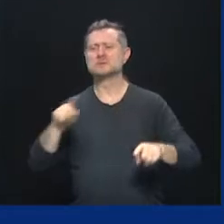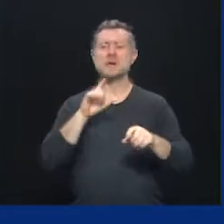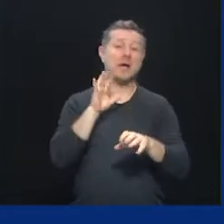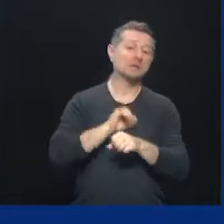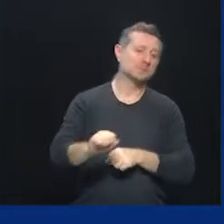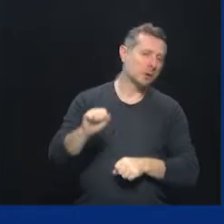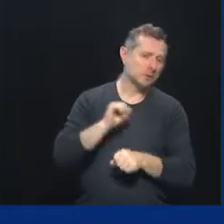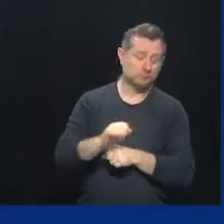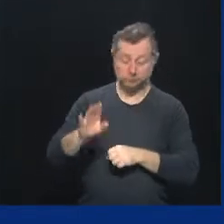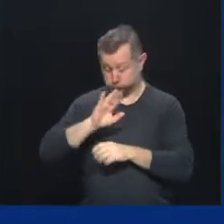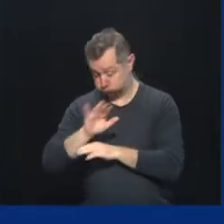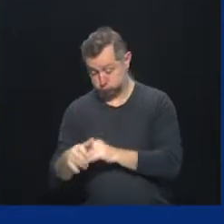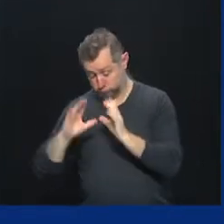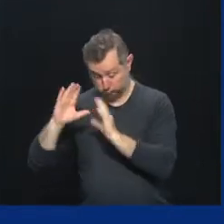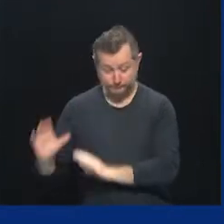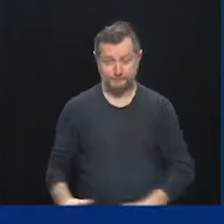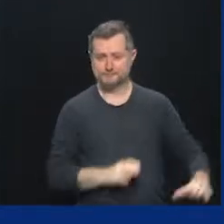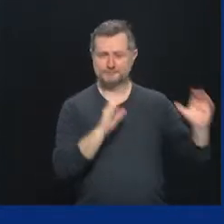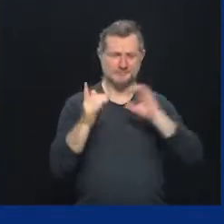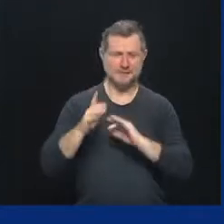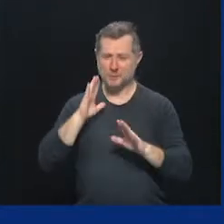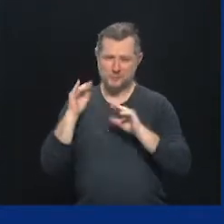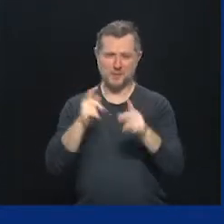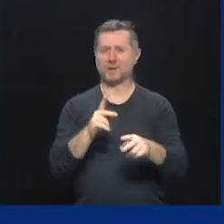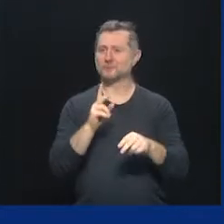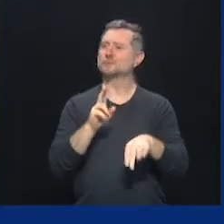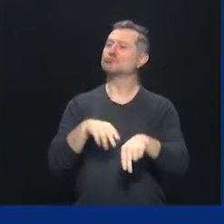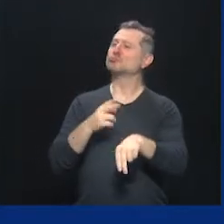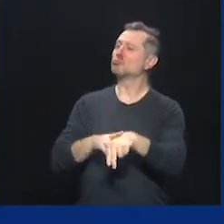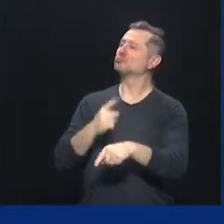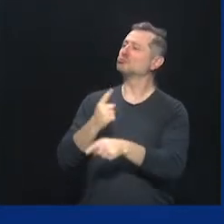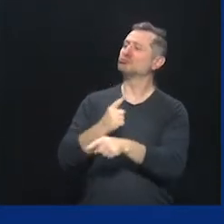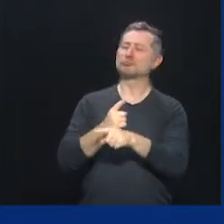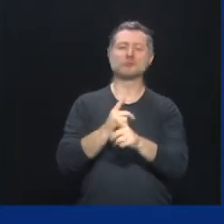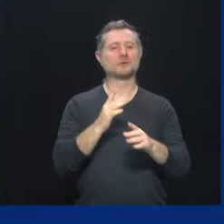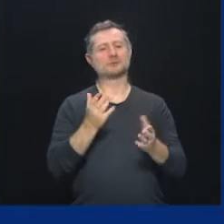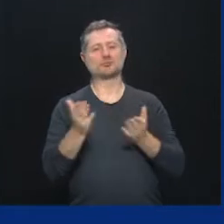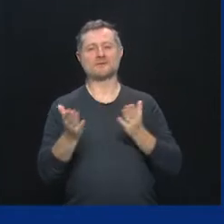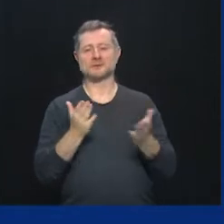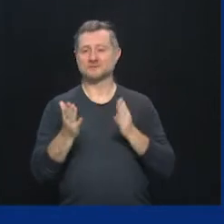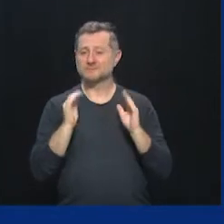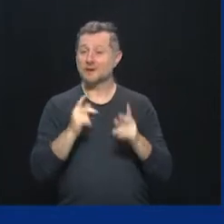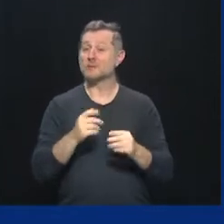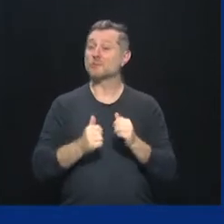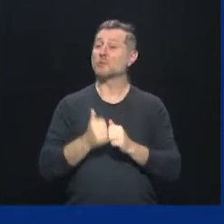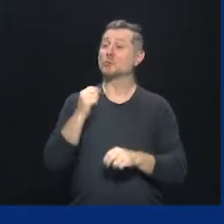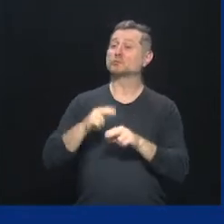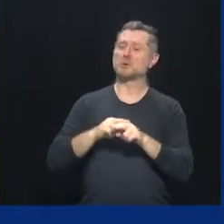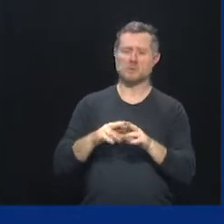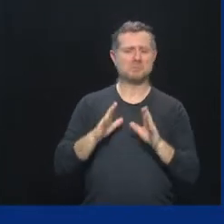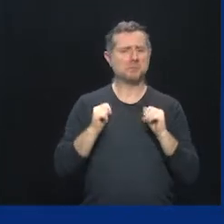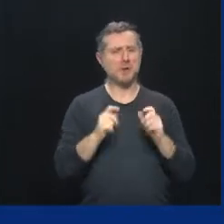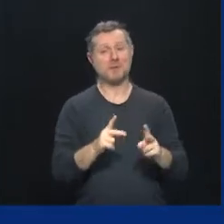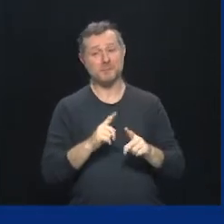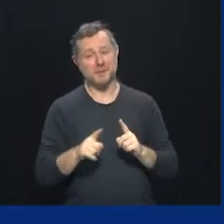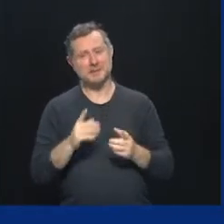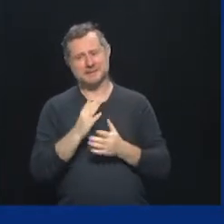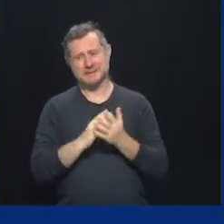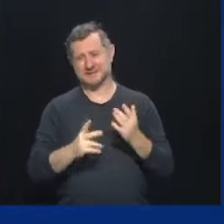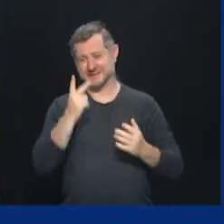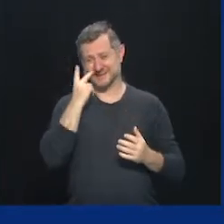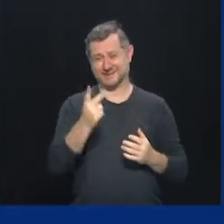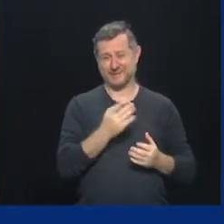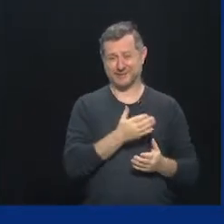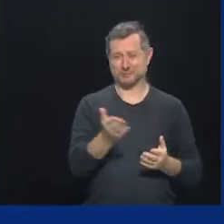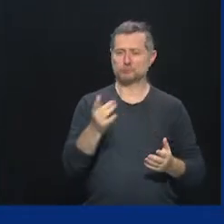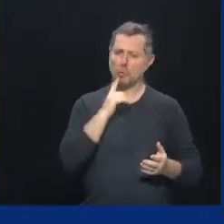tirelessly to try to restore the service, and they have done successfully in most of the lines. But this is one, as you can witness, it's just one that's not going to happen